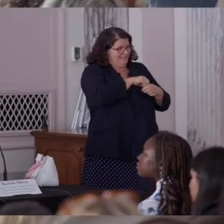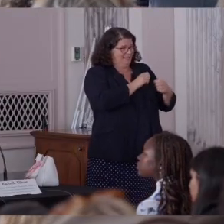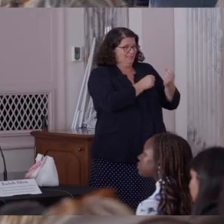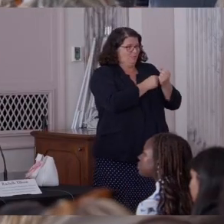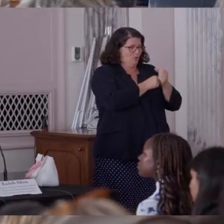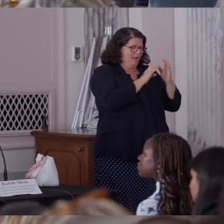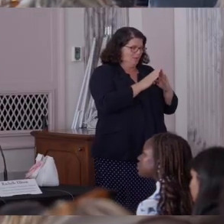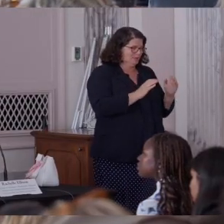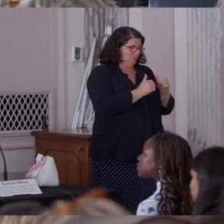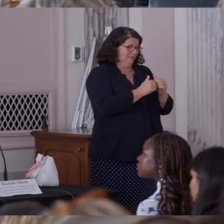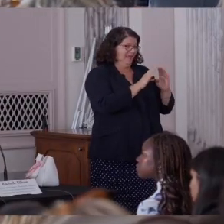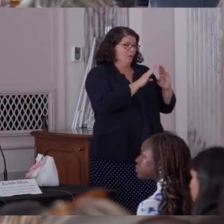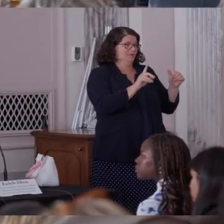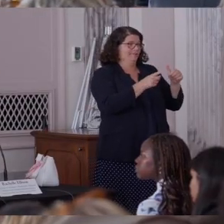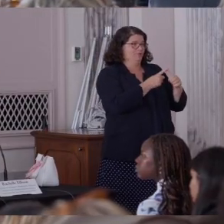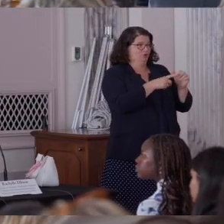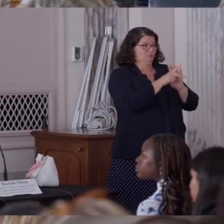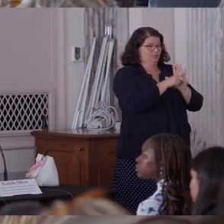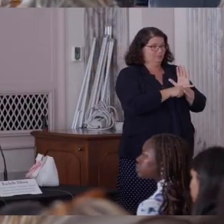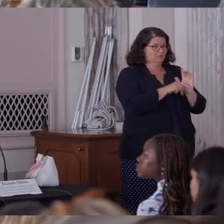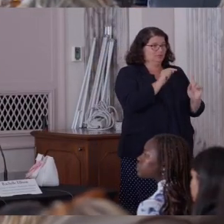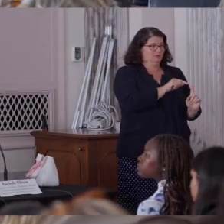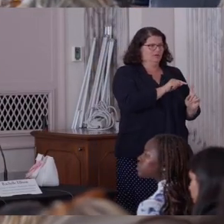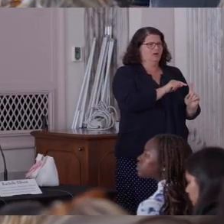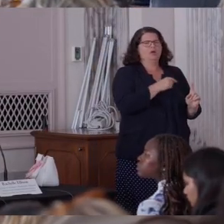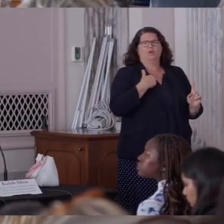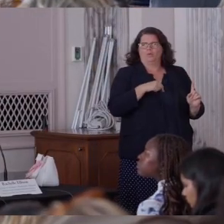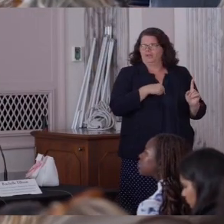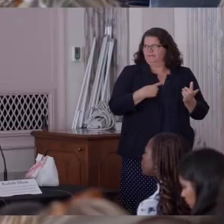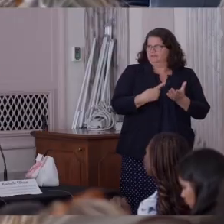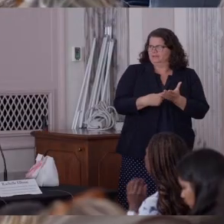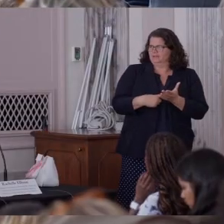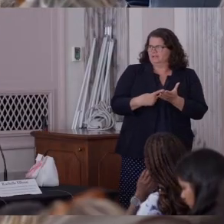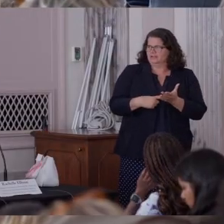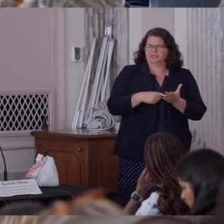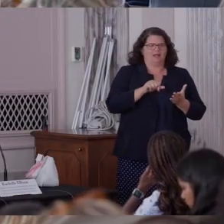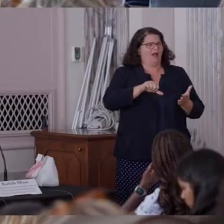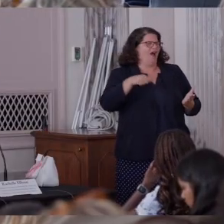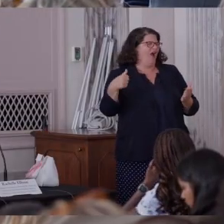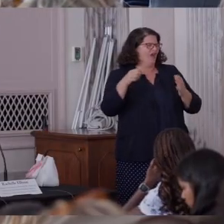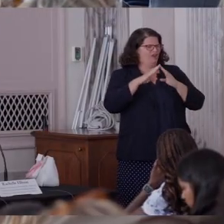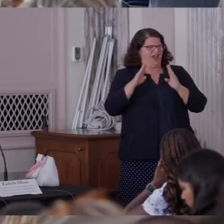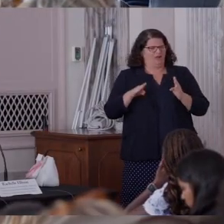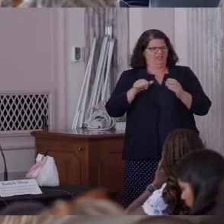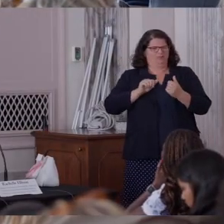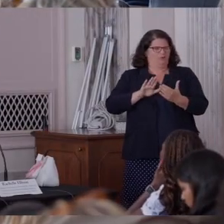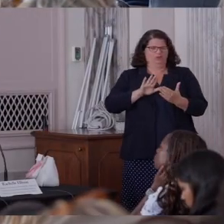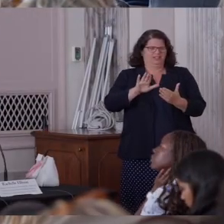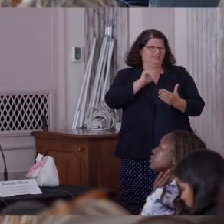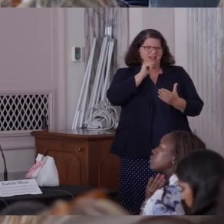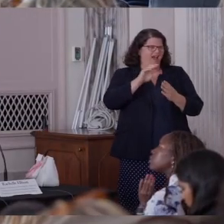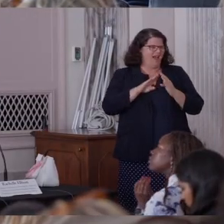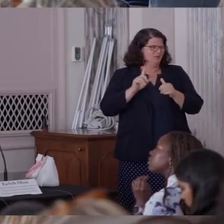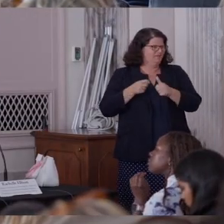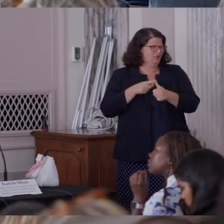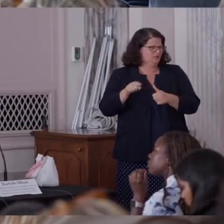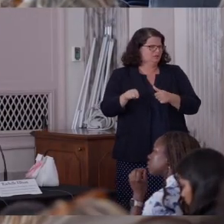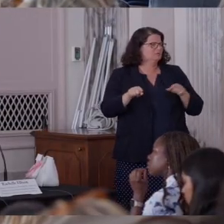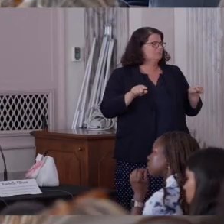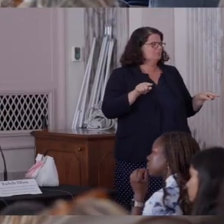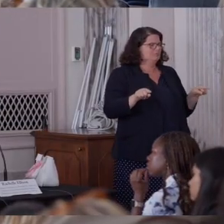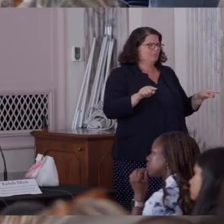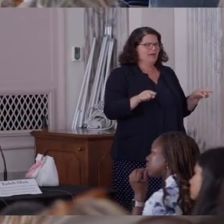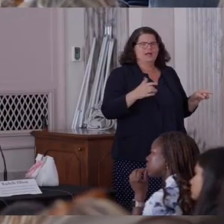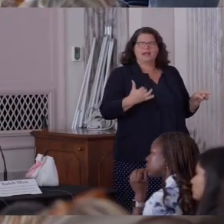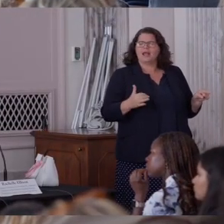principles, and then as we have discussed, housing that was not Housing First approach, what's your take on the argument? And